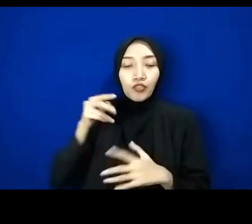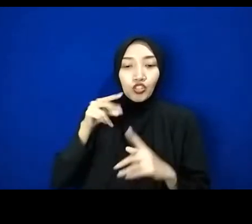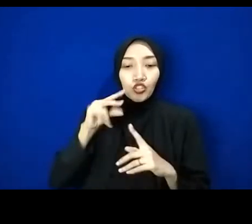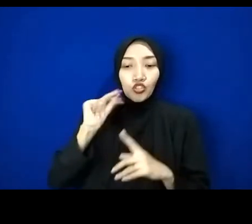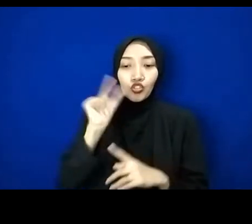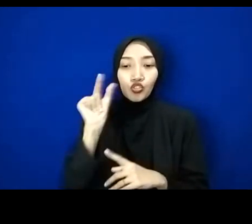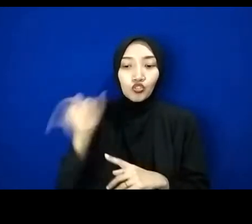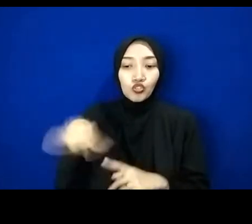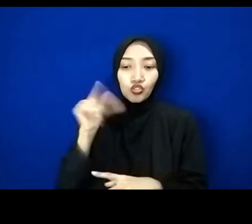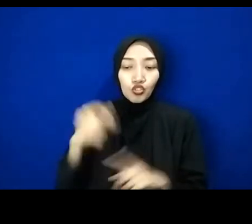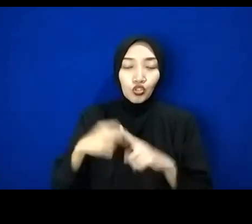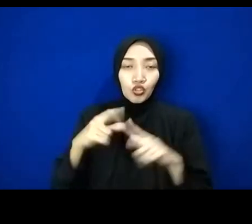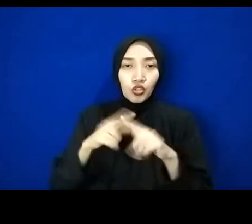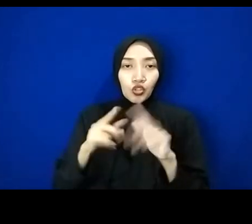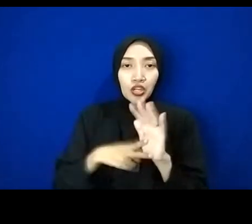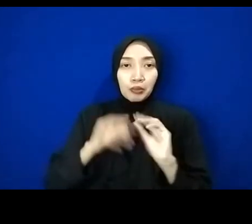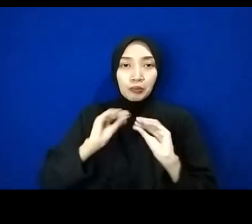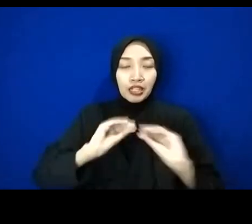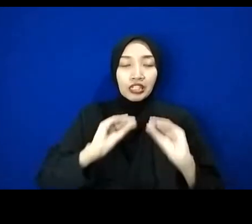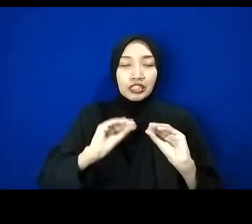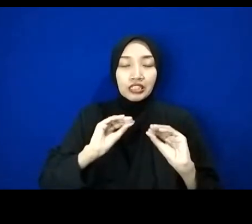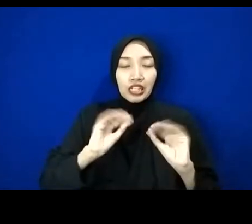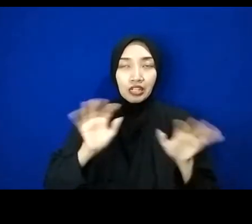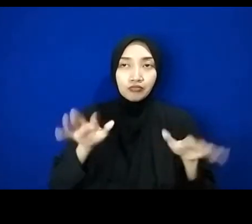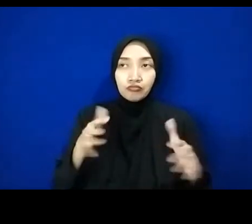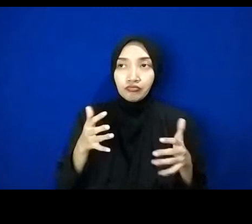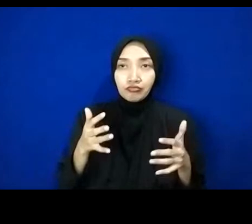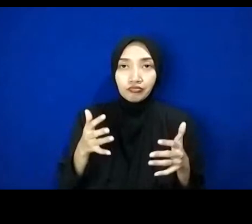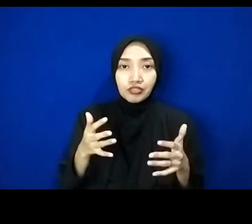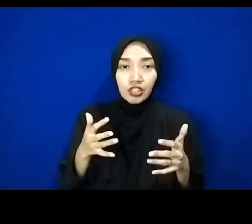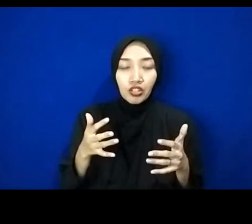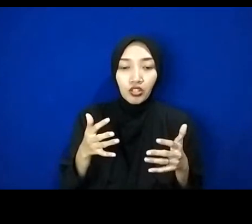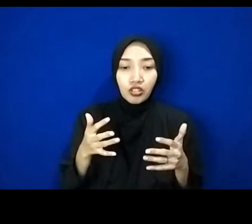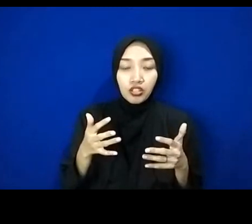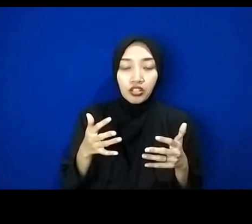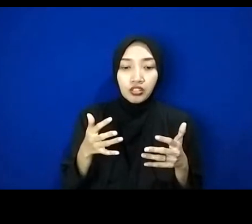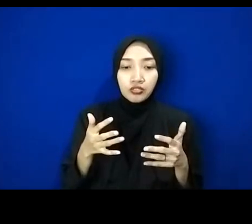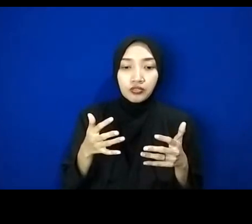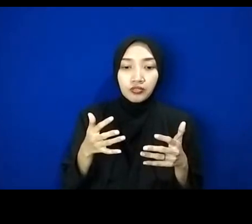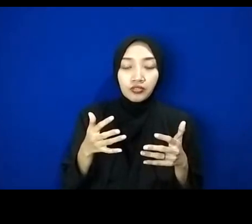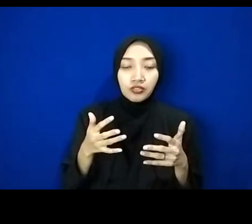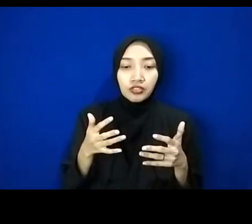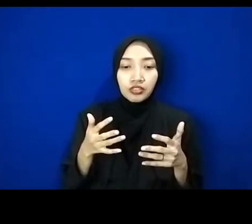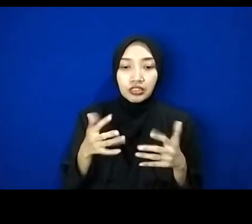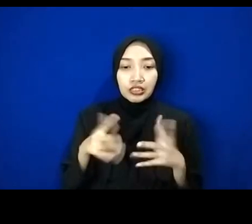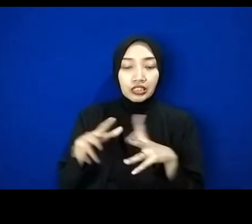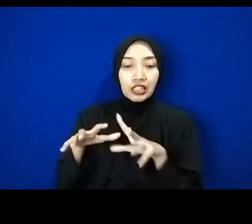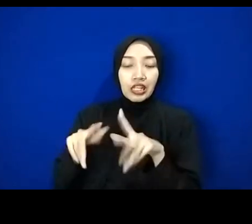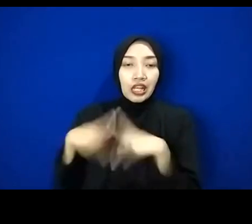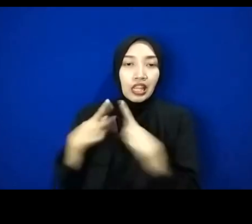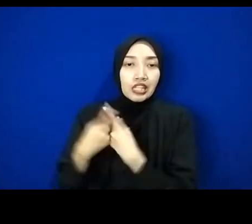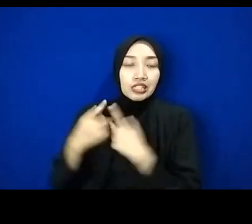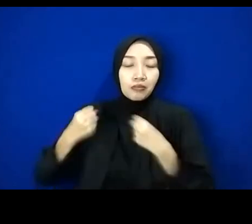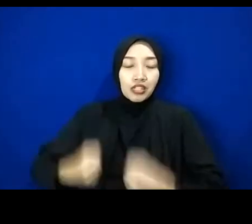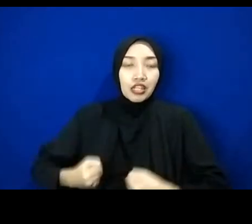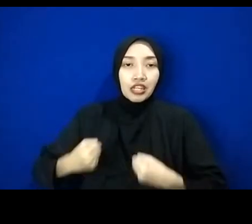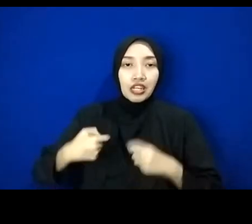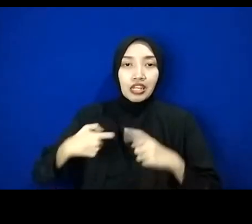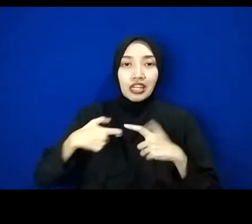in criminal law class, or in the criminal and other class in our